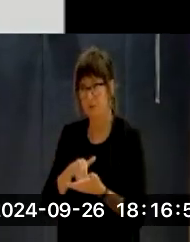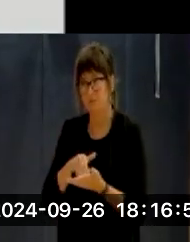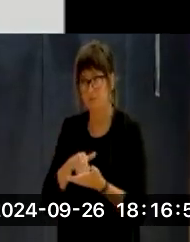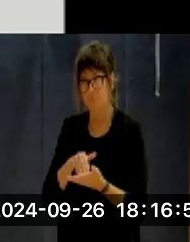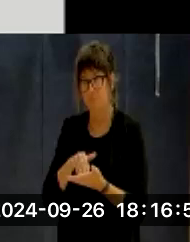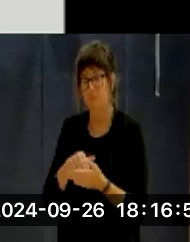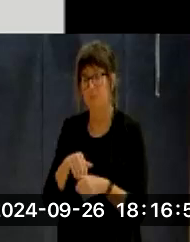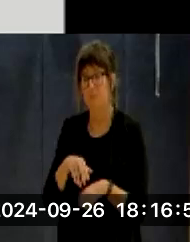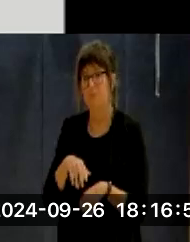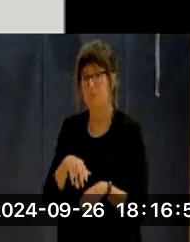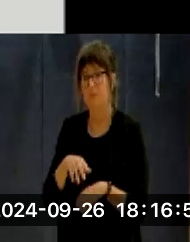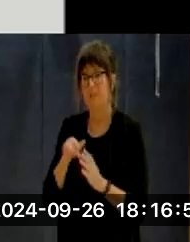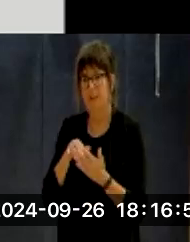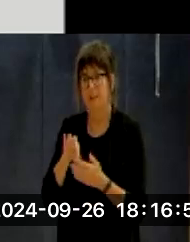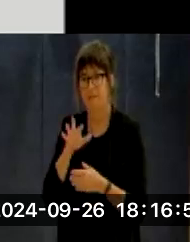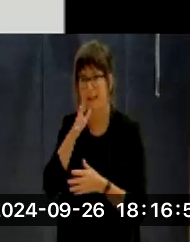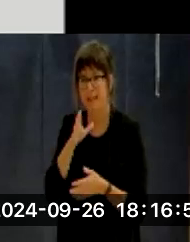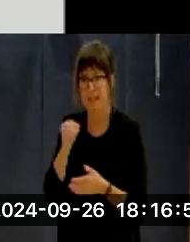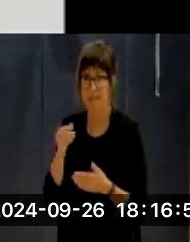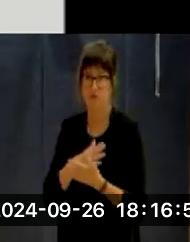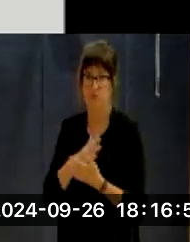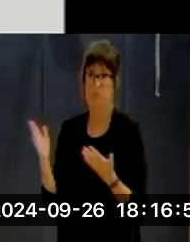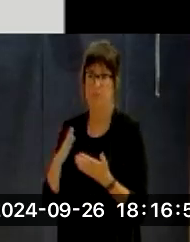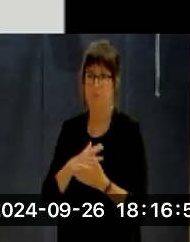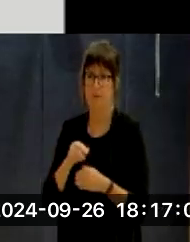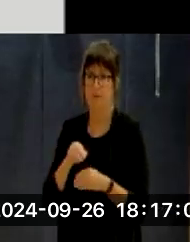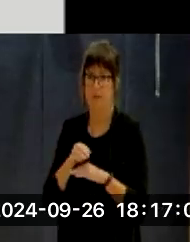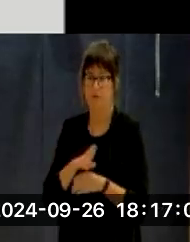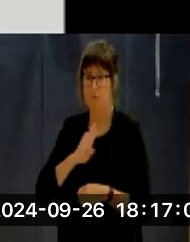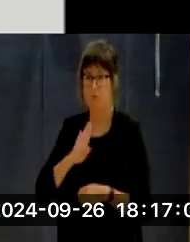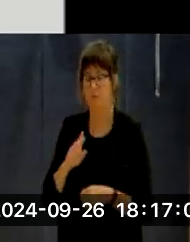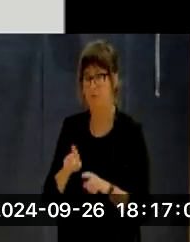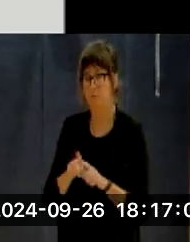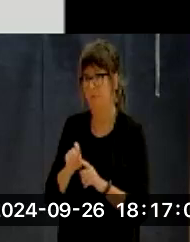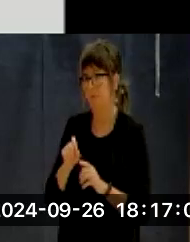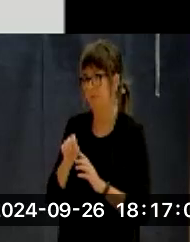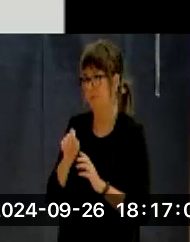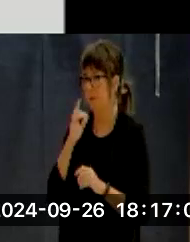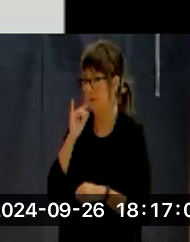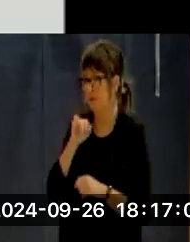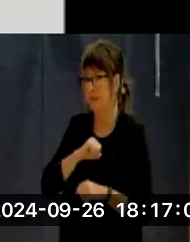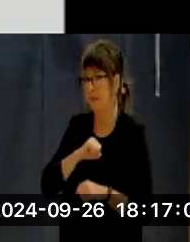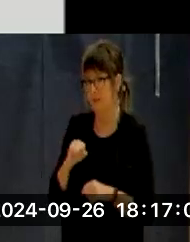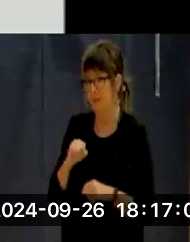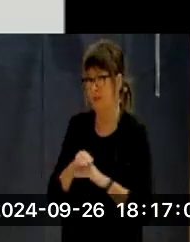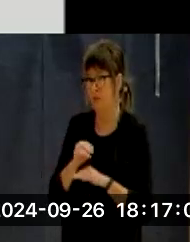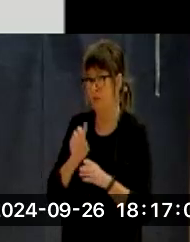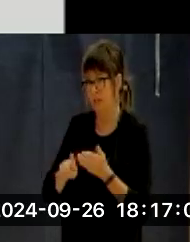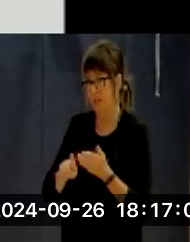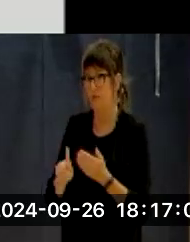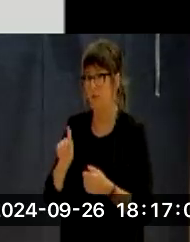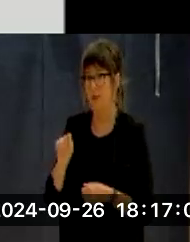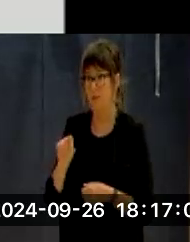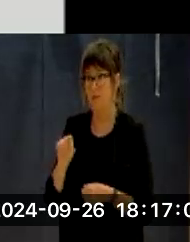for the Study of Hate and Extremism's Advisory Board. As a California Senate Office of Research Consultant in 2004, he